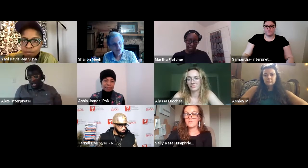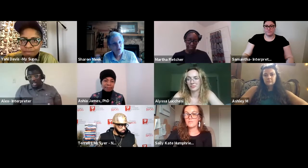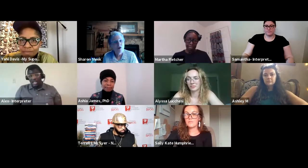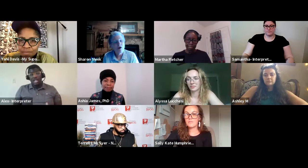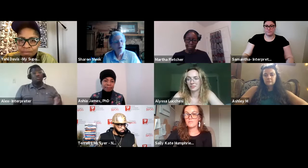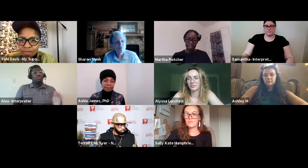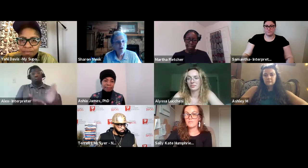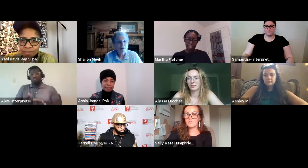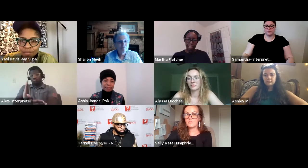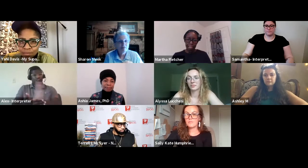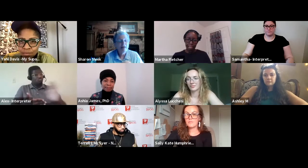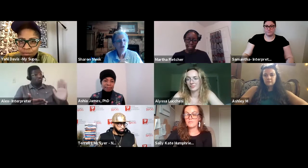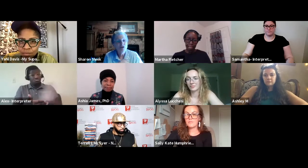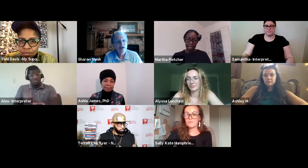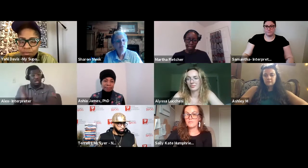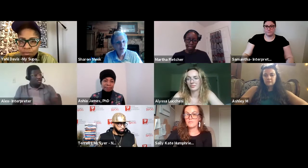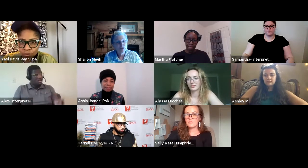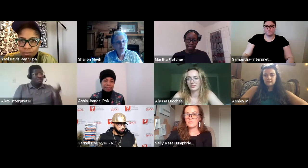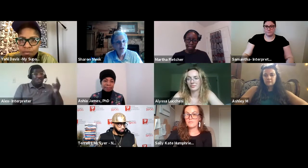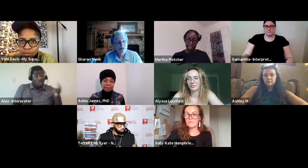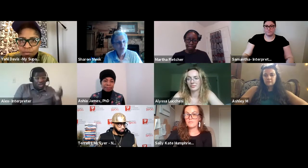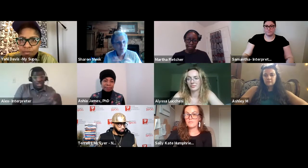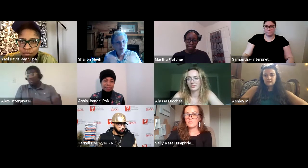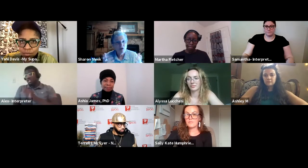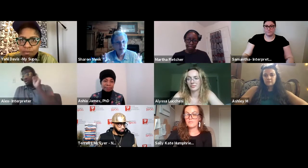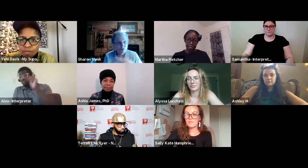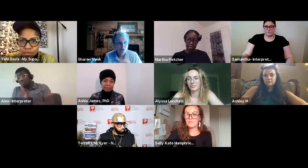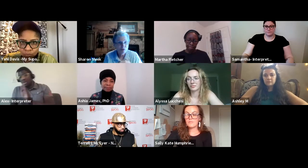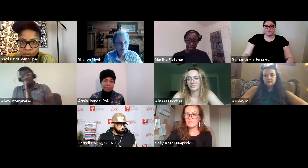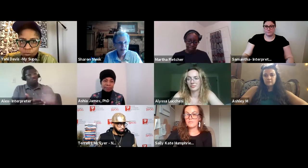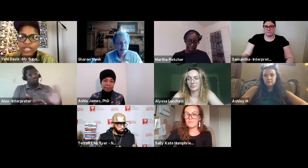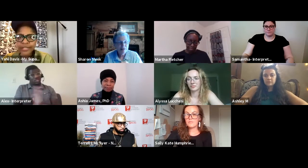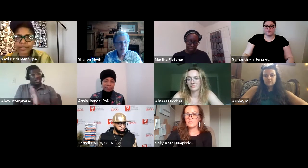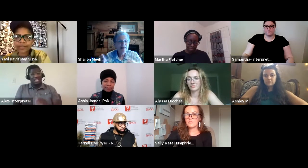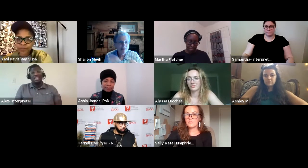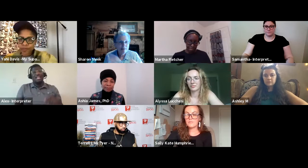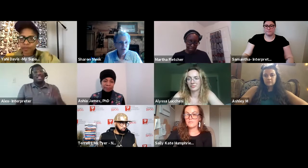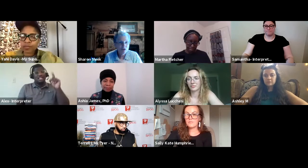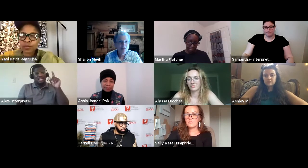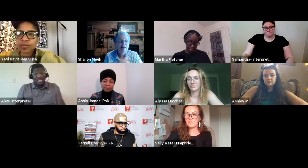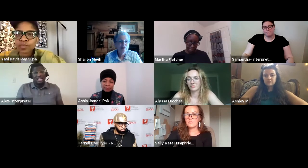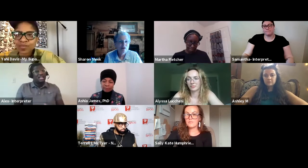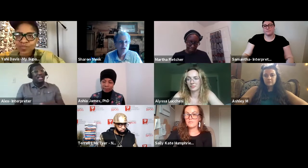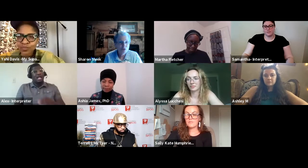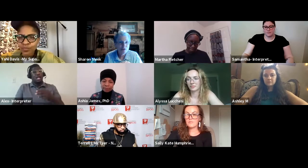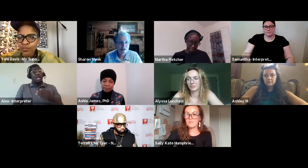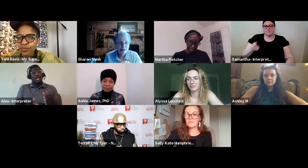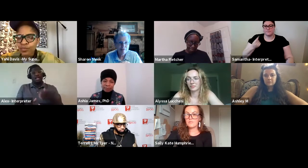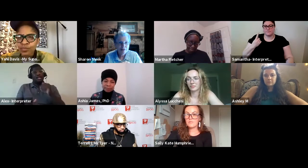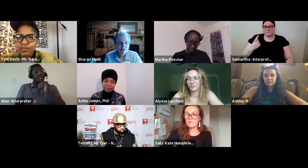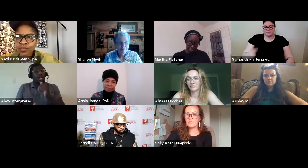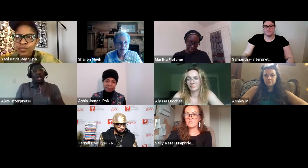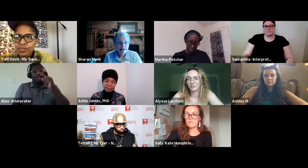kids who were hard of hearing and could not function in a typical classroom. And so they came to the Atlanta Area School for the